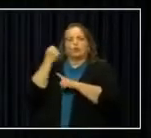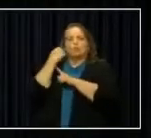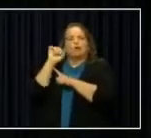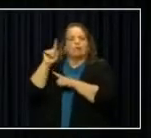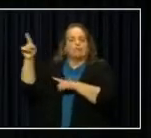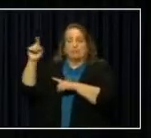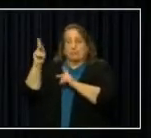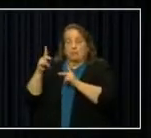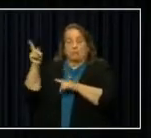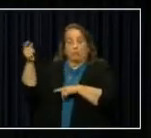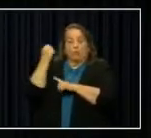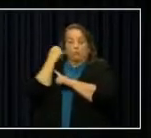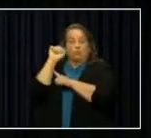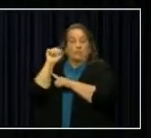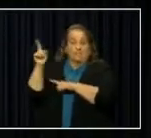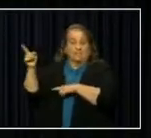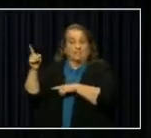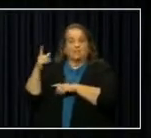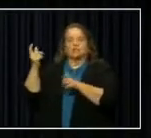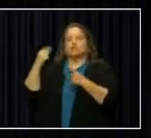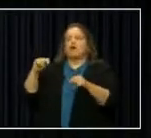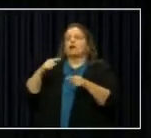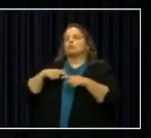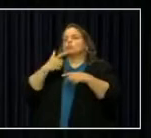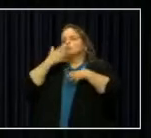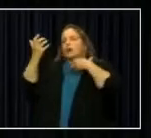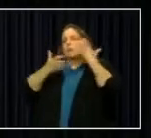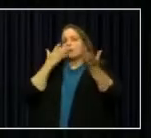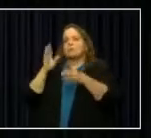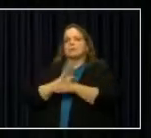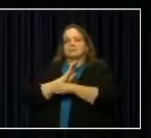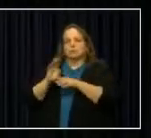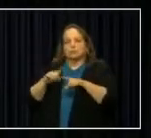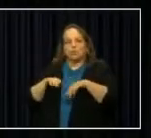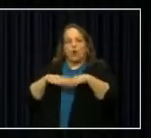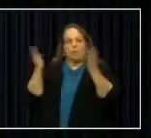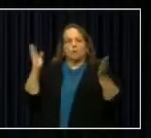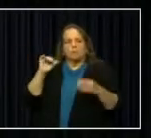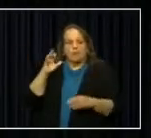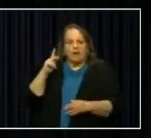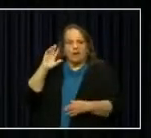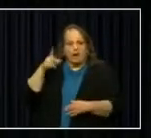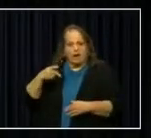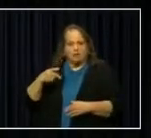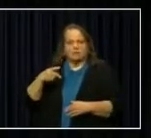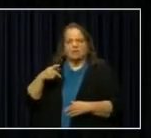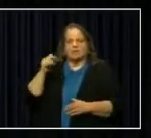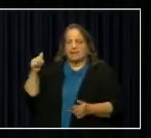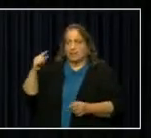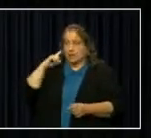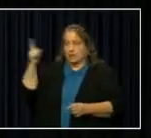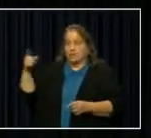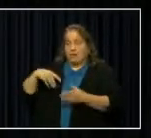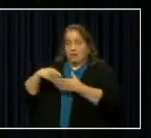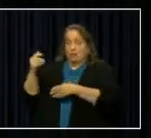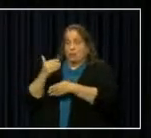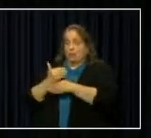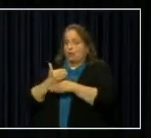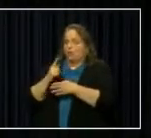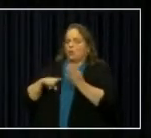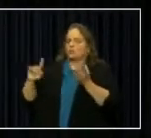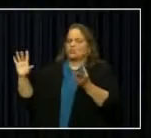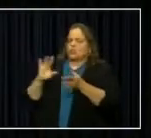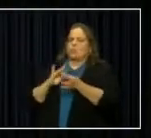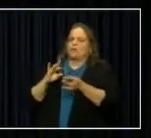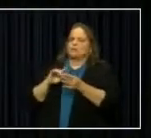about telling businesses to open back up in defiance of your orders, and you have to stay here outside. What's your message